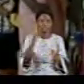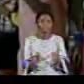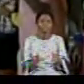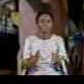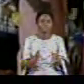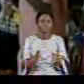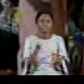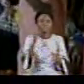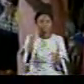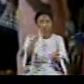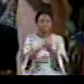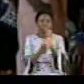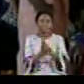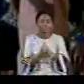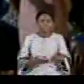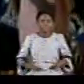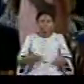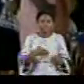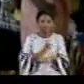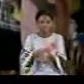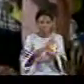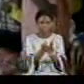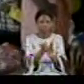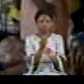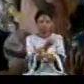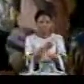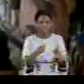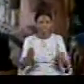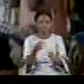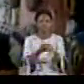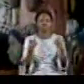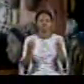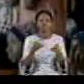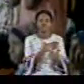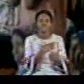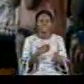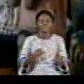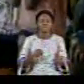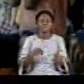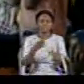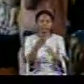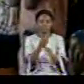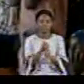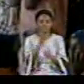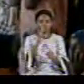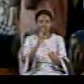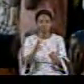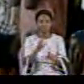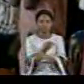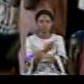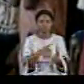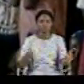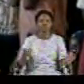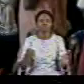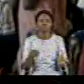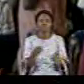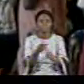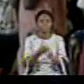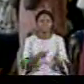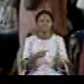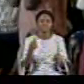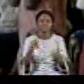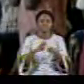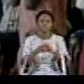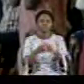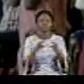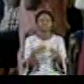deliverance. Praise the Lord. From YouTube, we have Ifeoluwa Akinyemi, who says, that she's had these big